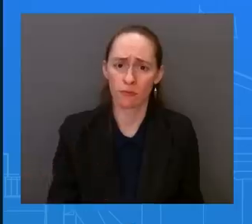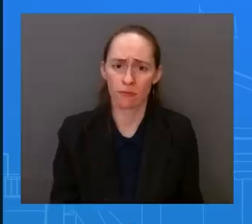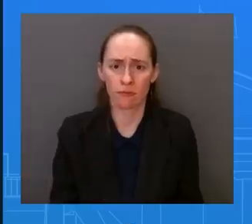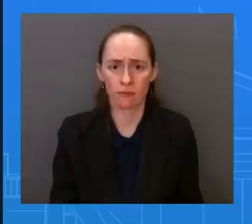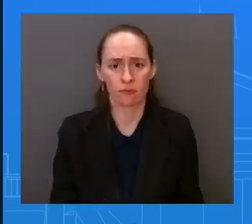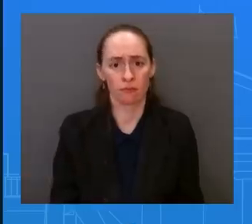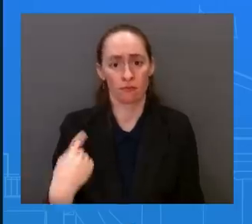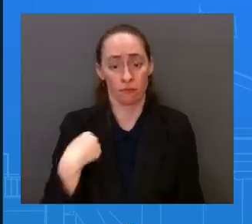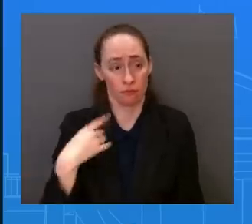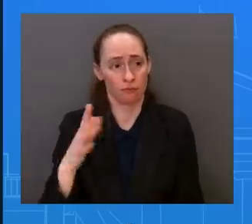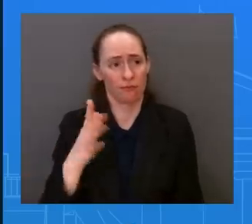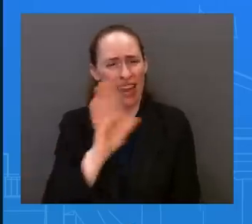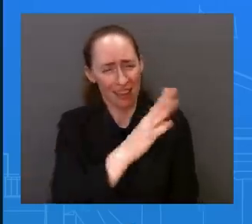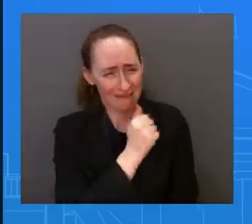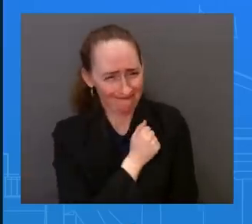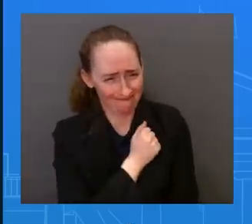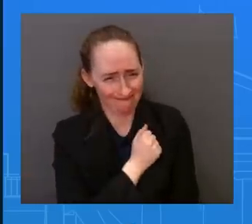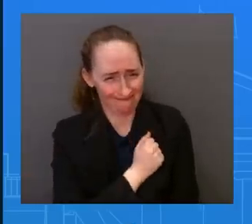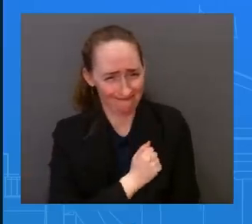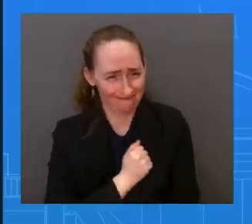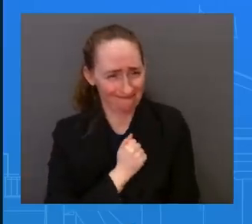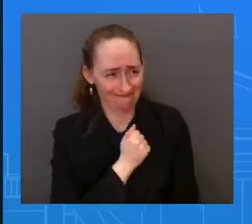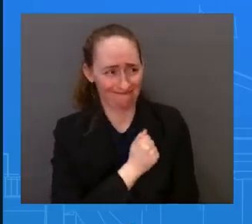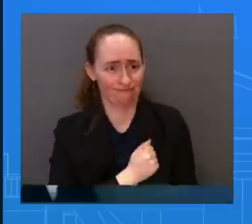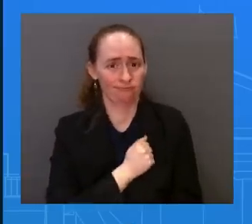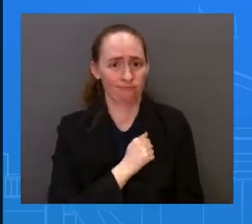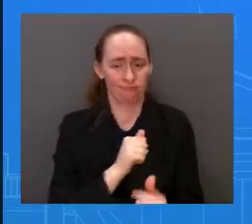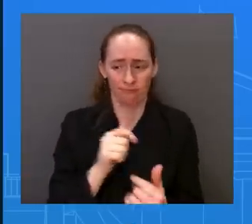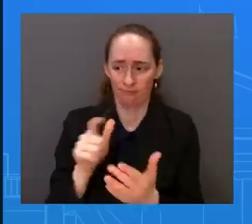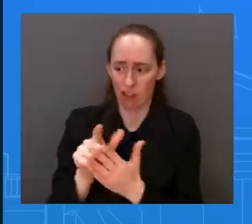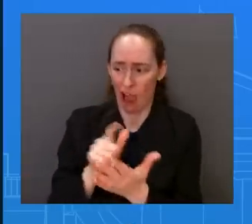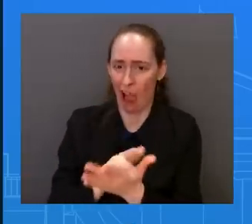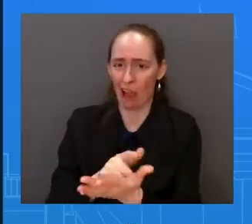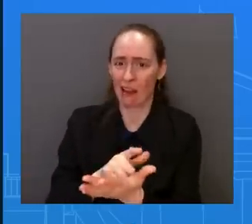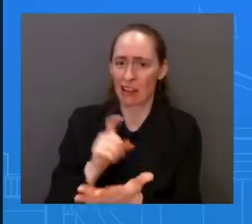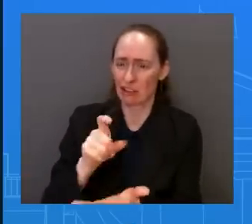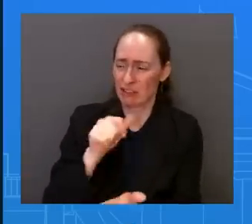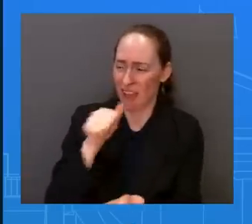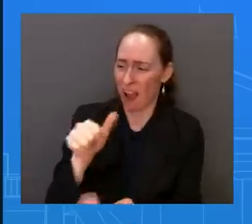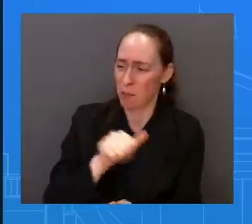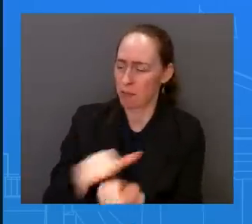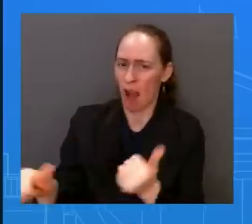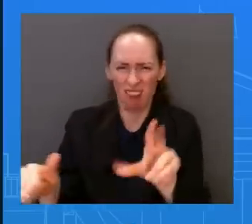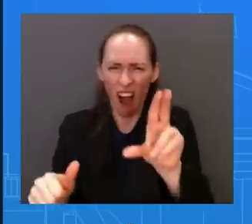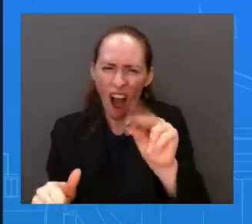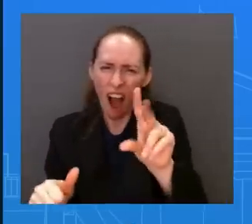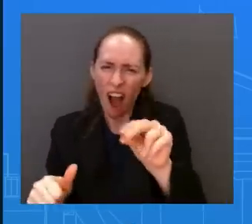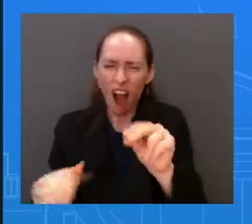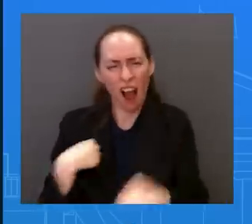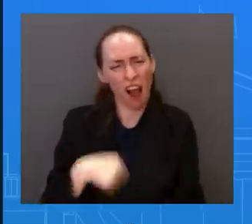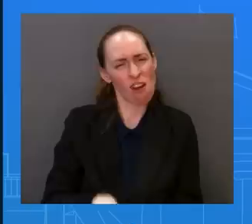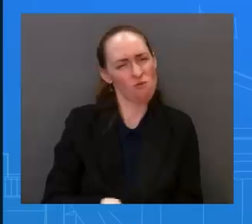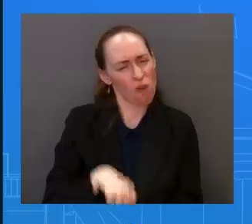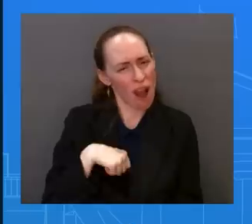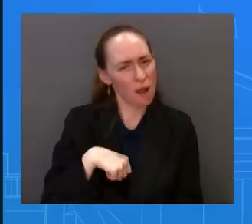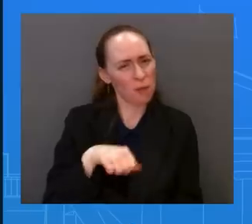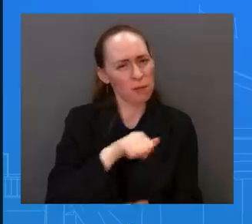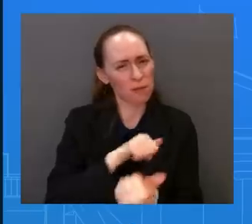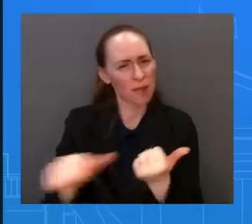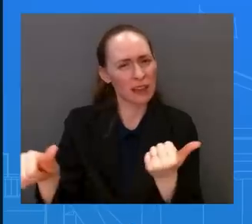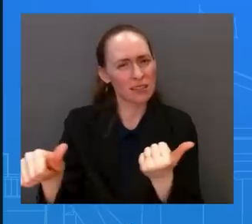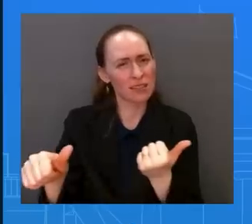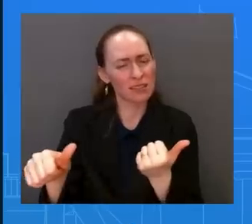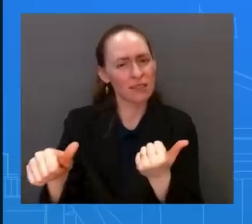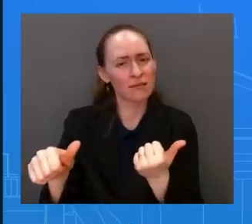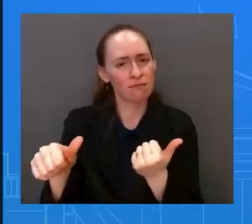of legislation that provides long-term technology-neutral incentives to invest in the United States, and particularly in communities that